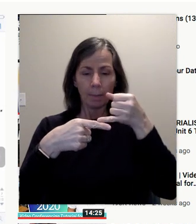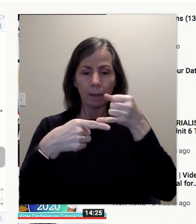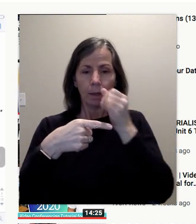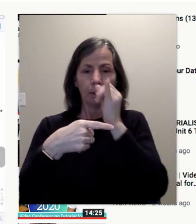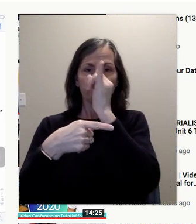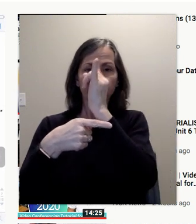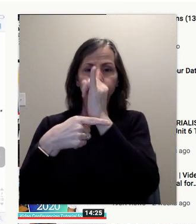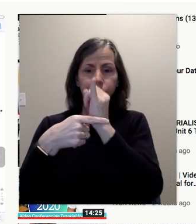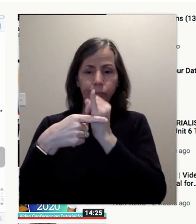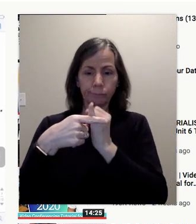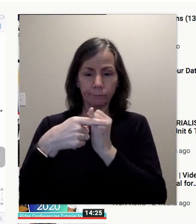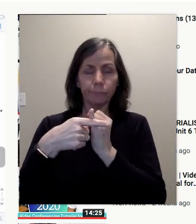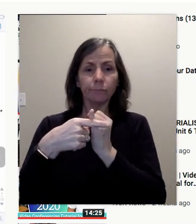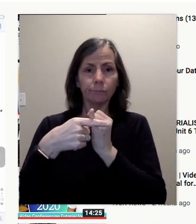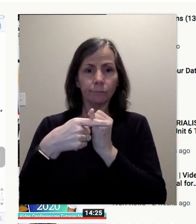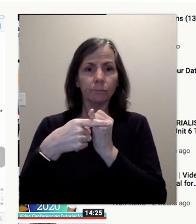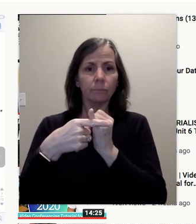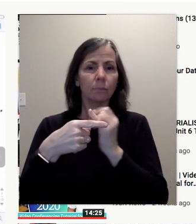parabola.